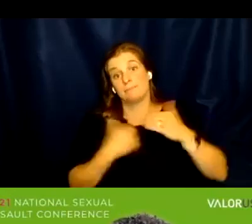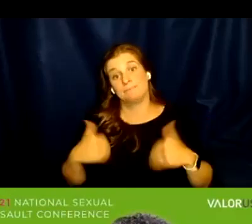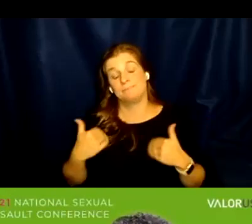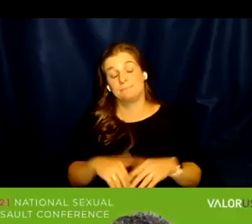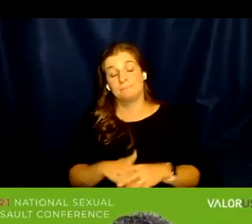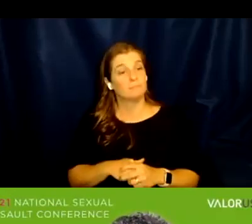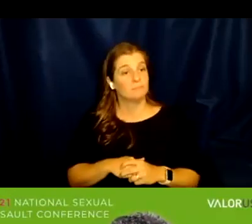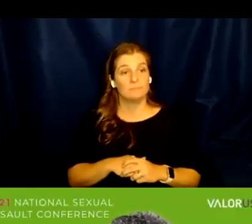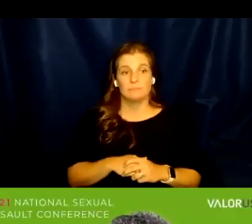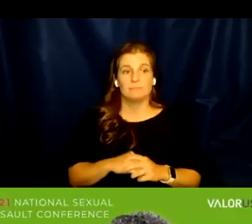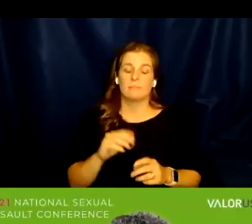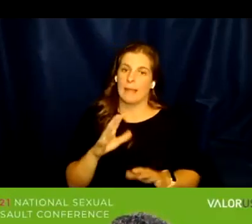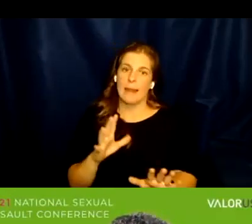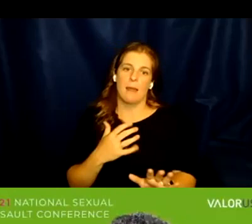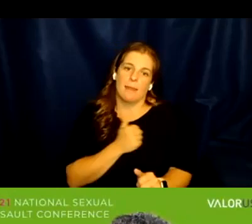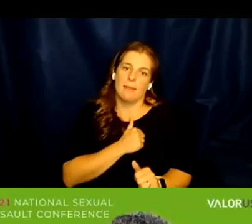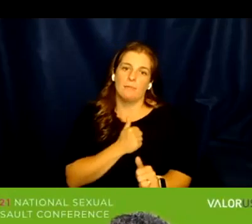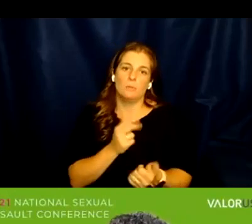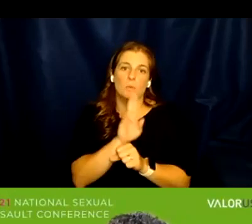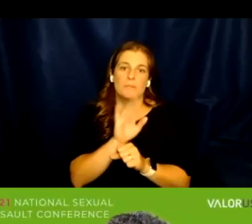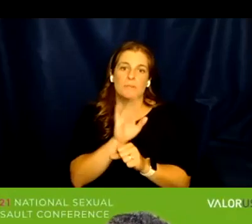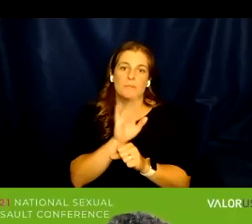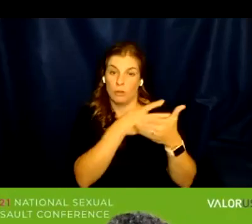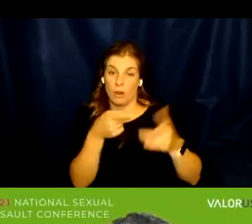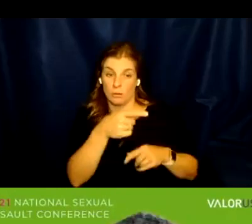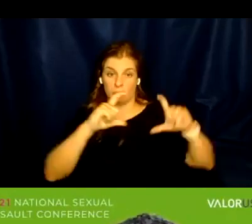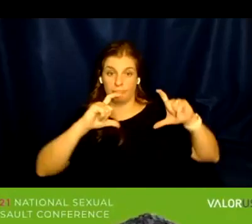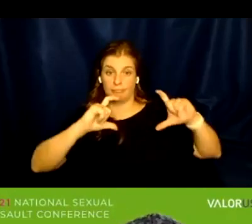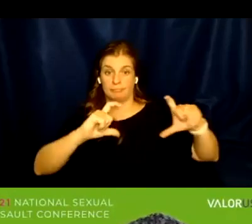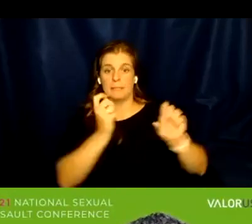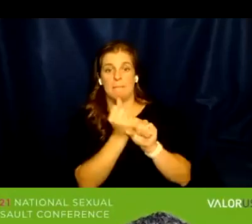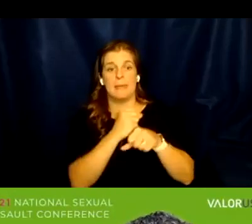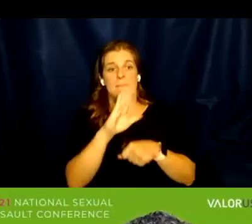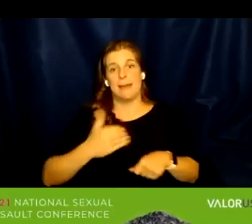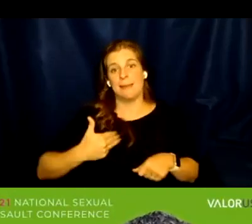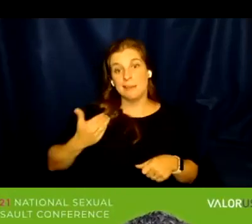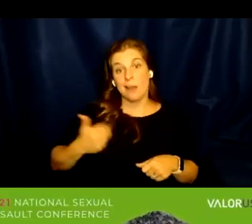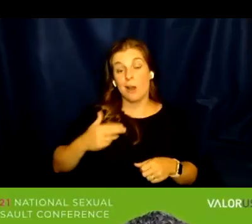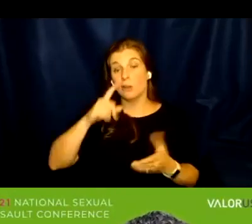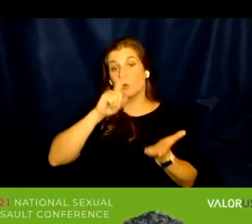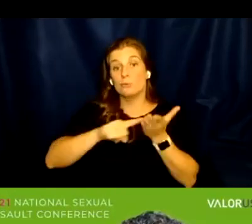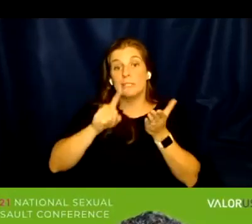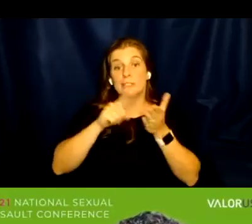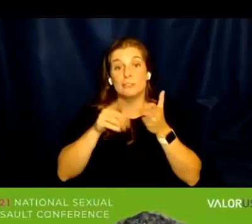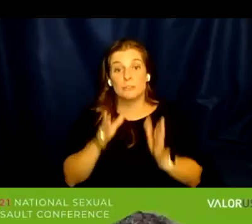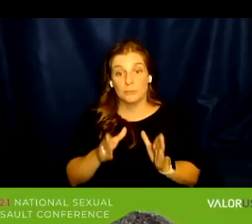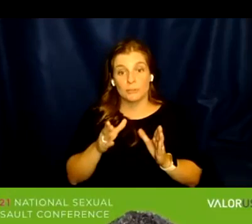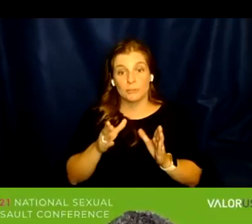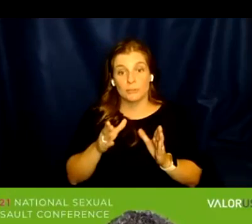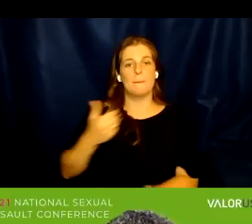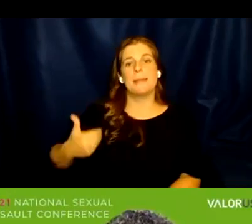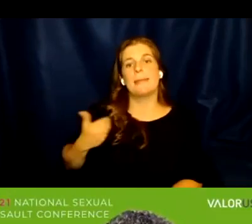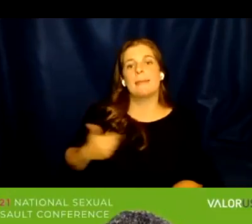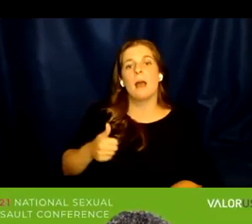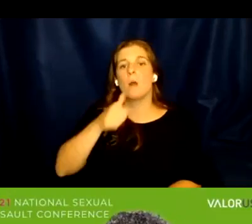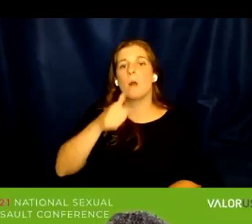always like to use this chart that was created by young researchers in the from Young Women's Empowerment